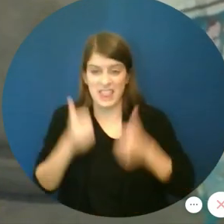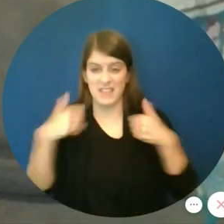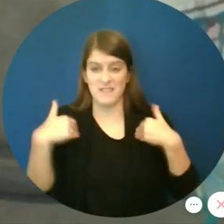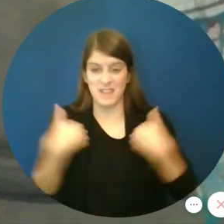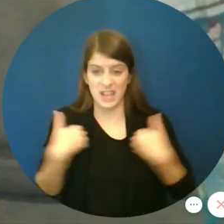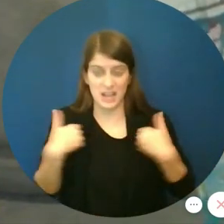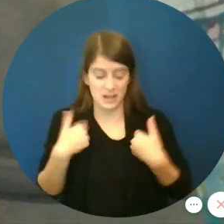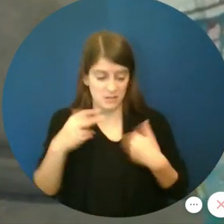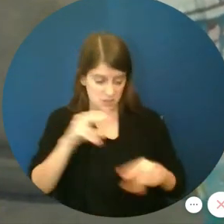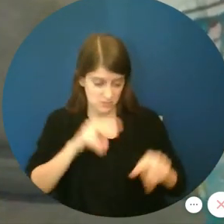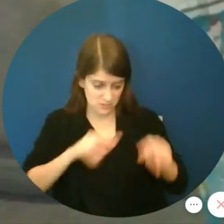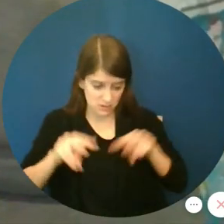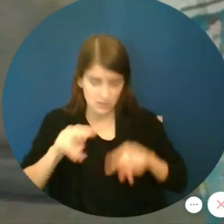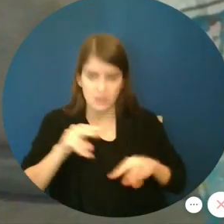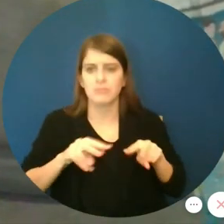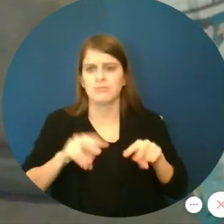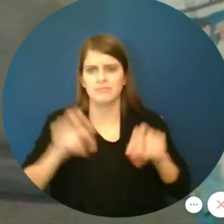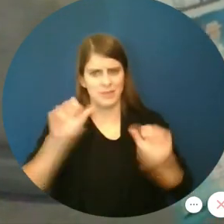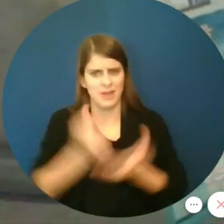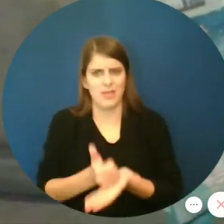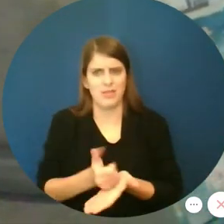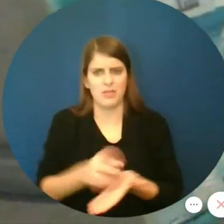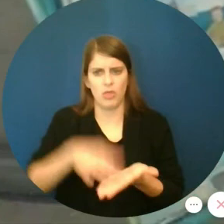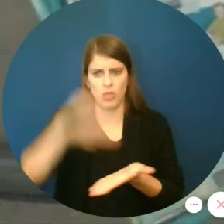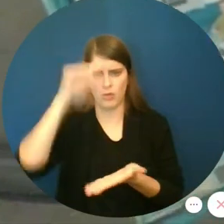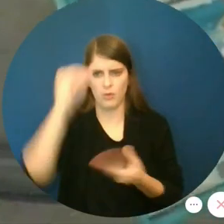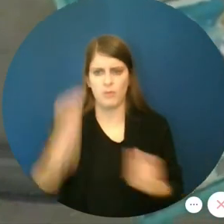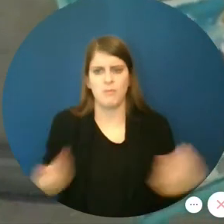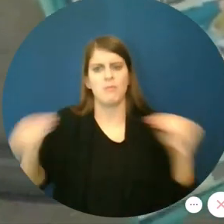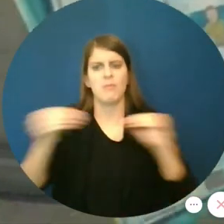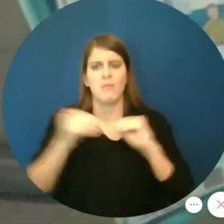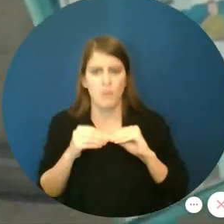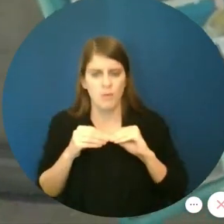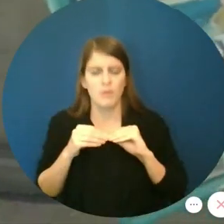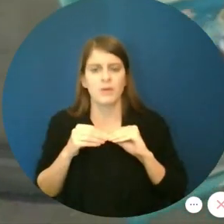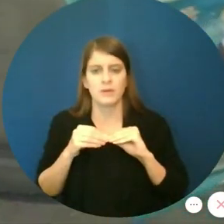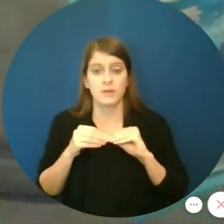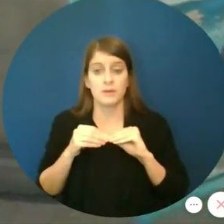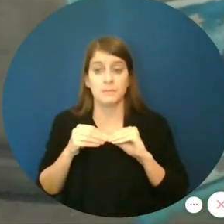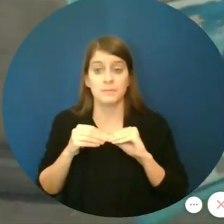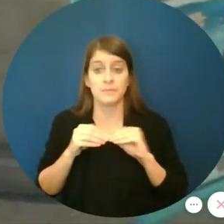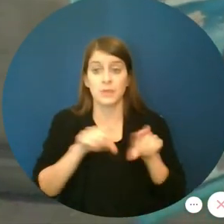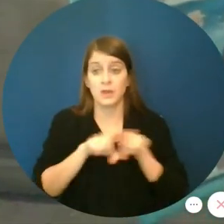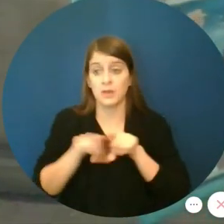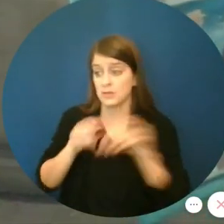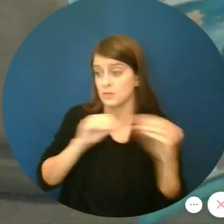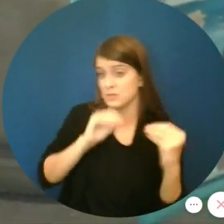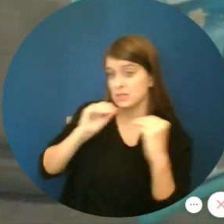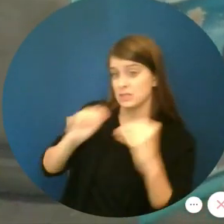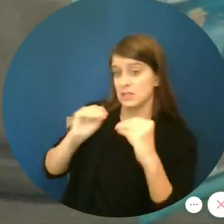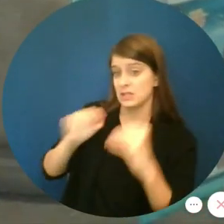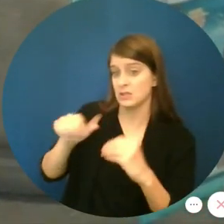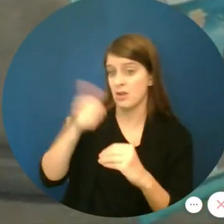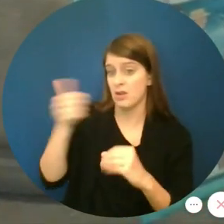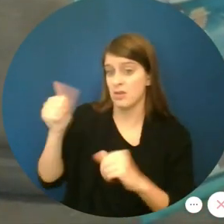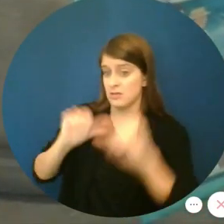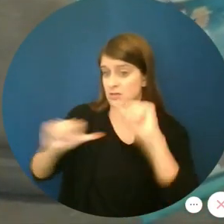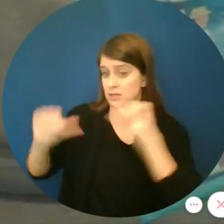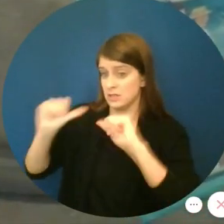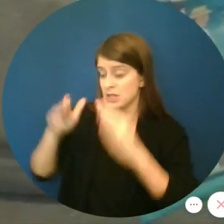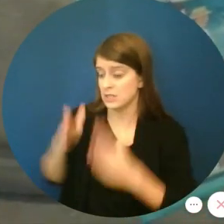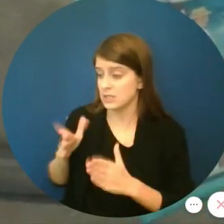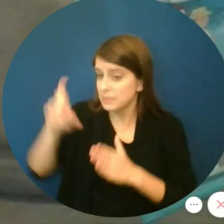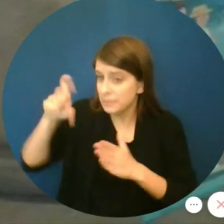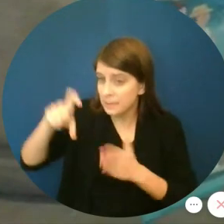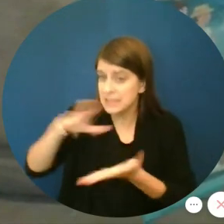an environment as possible, they could learn more. Ernest also taught scientists how to thoroughly cleanse glassware